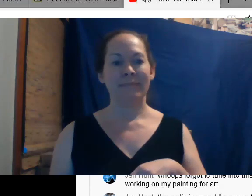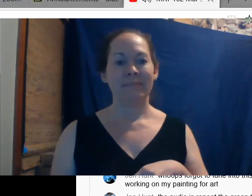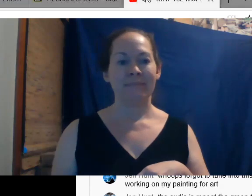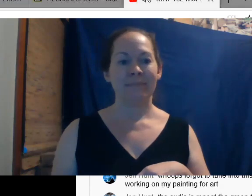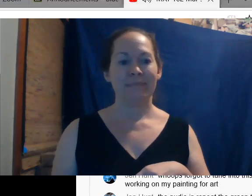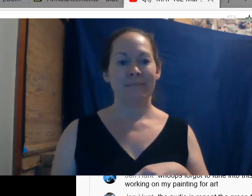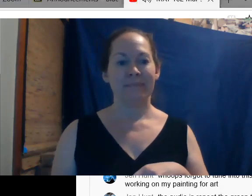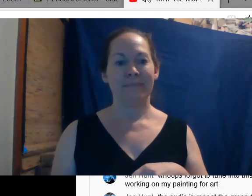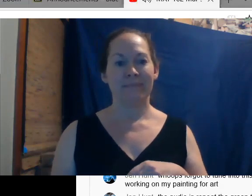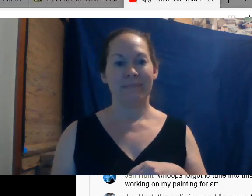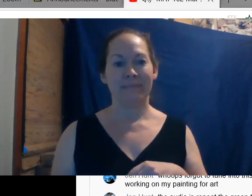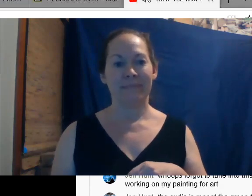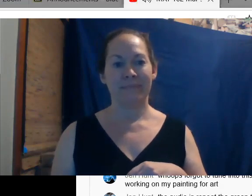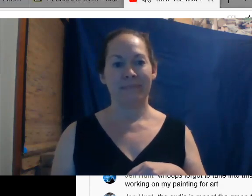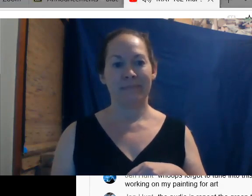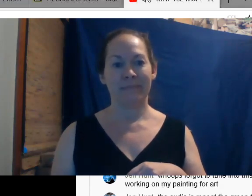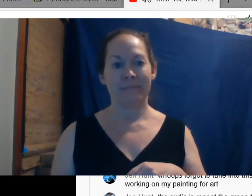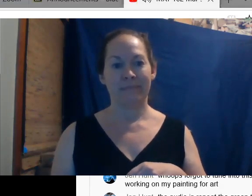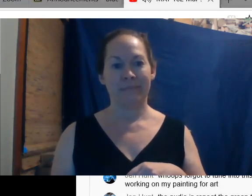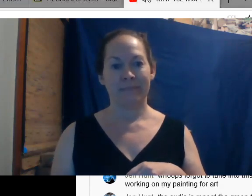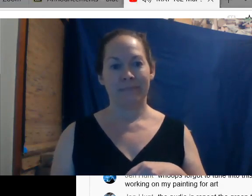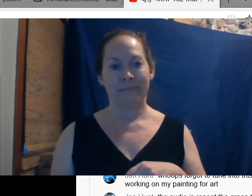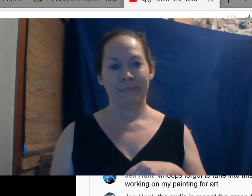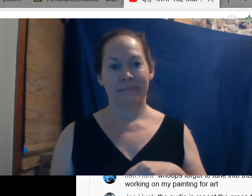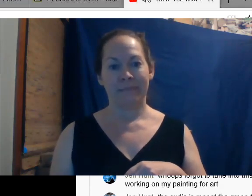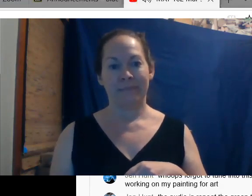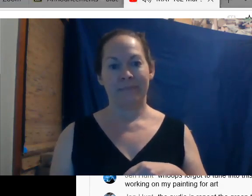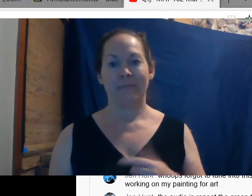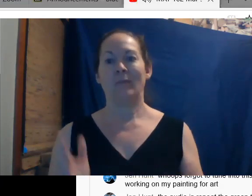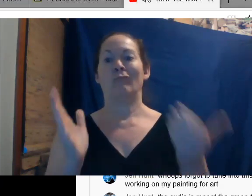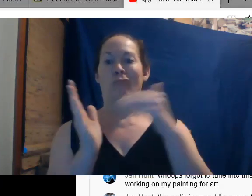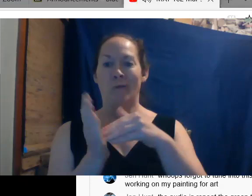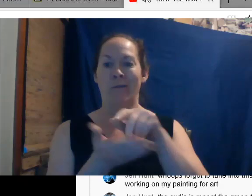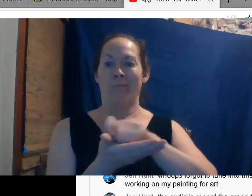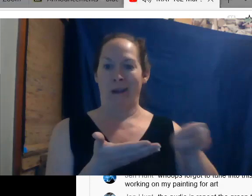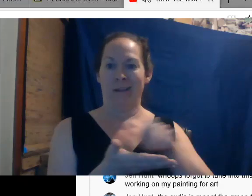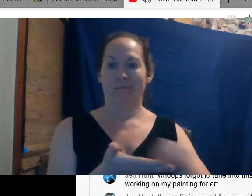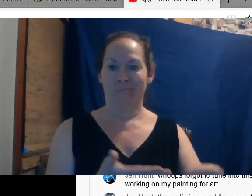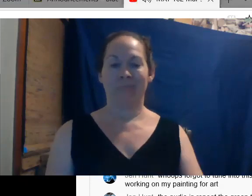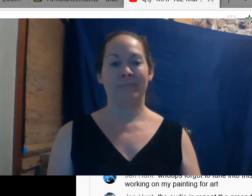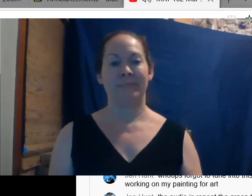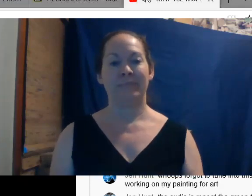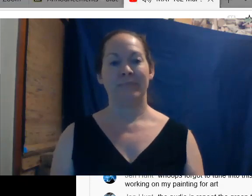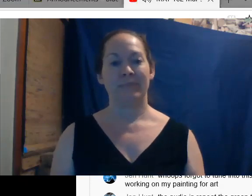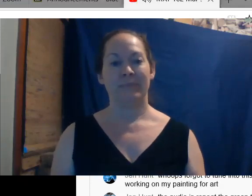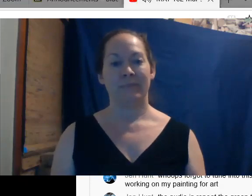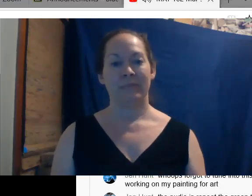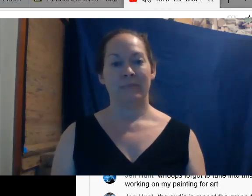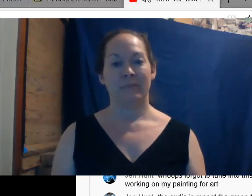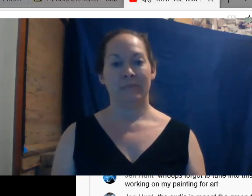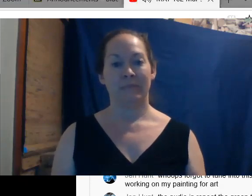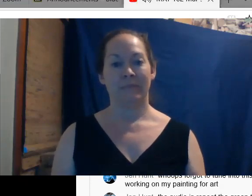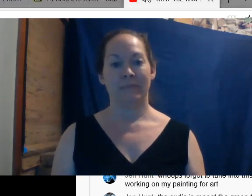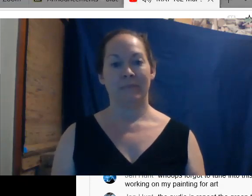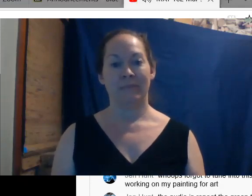would have been one factor, so I'm going to rewrite this equation as 3x times x squared